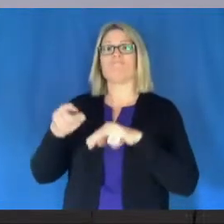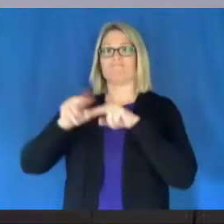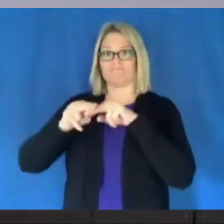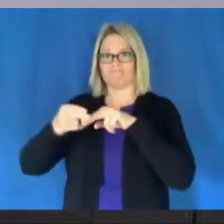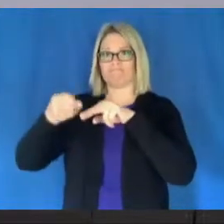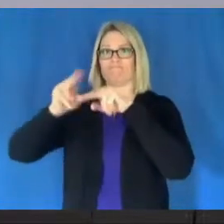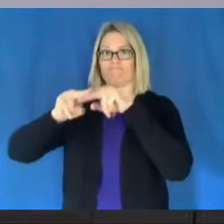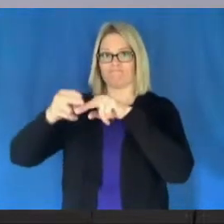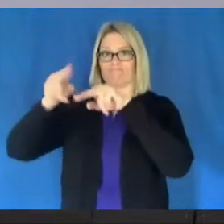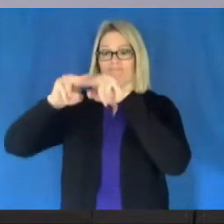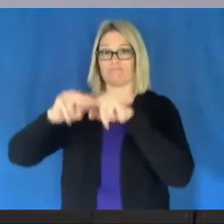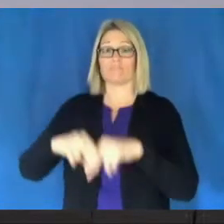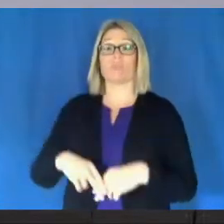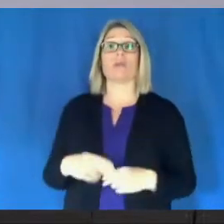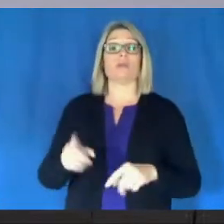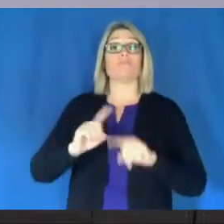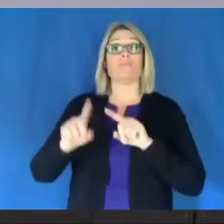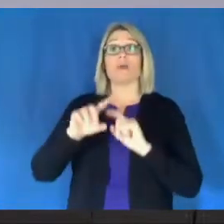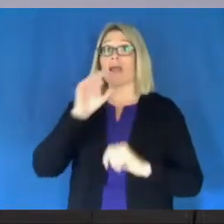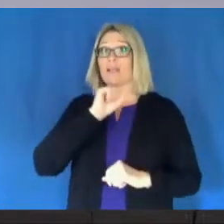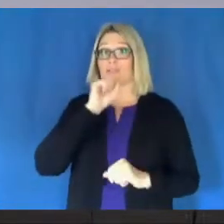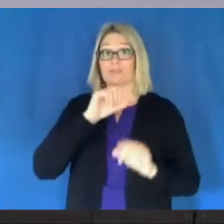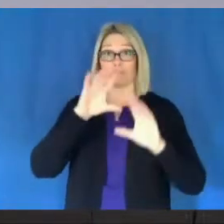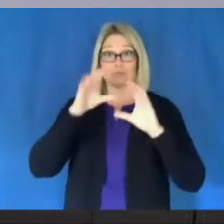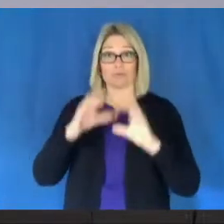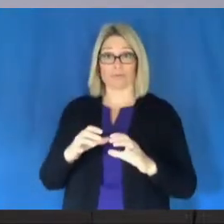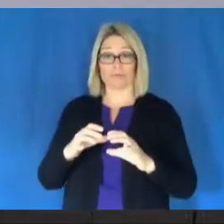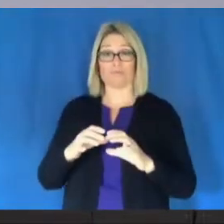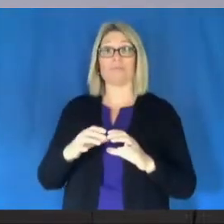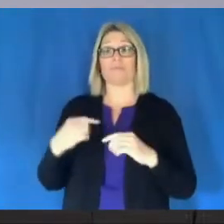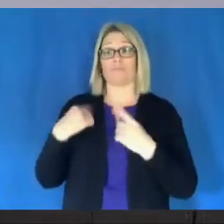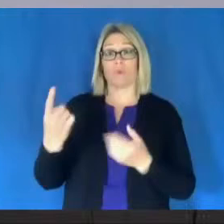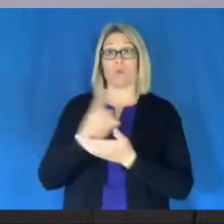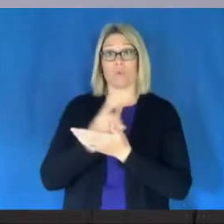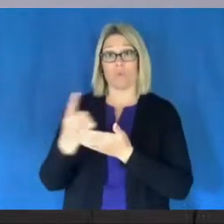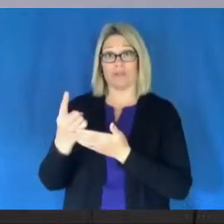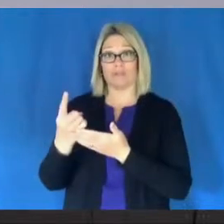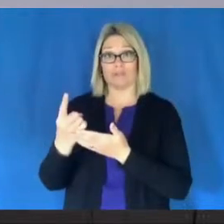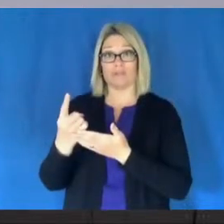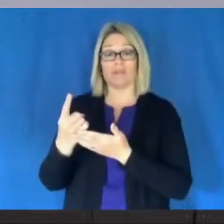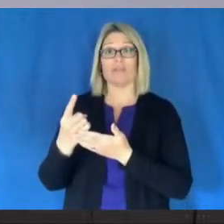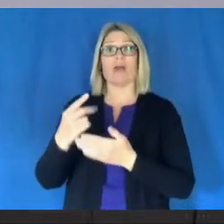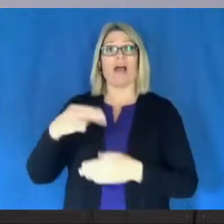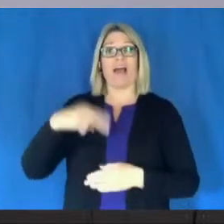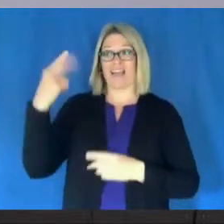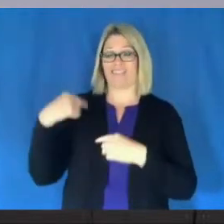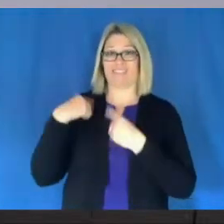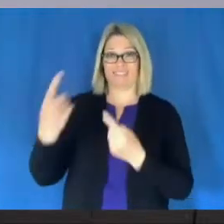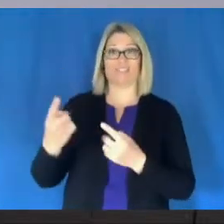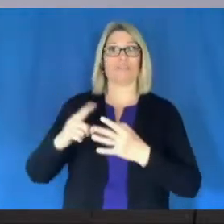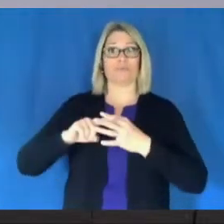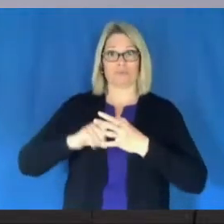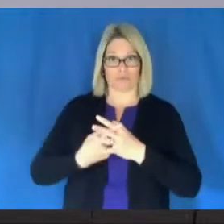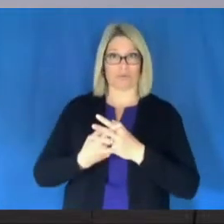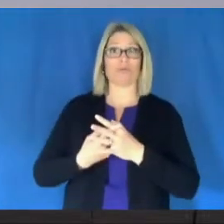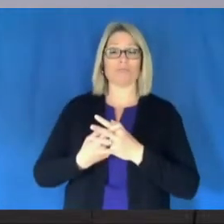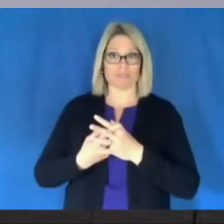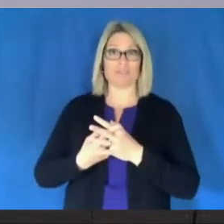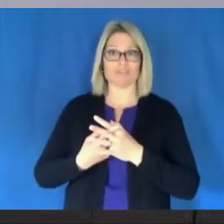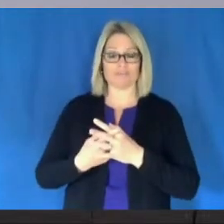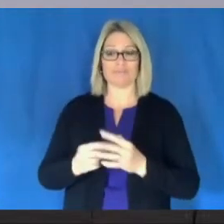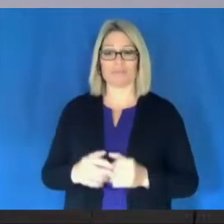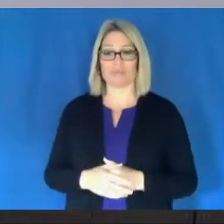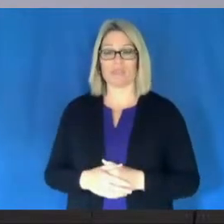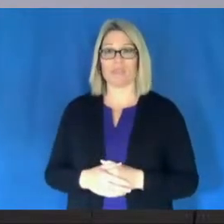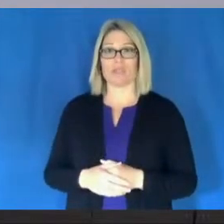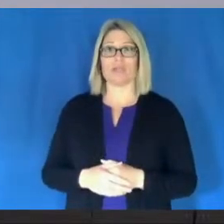For many age groups, the number of hospitalizations in the past week were the highest recorded since the pandemic began. The proportion